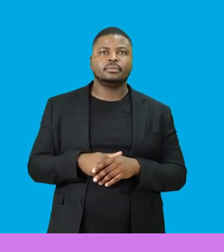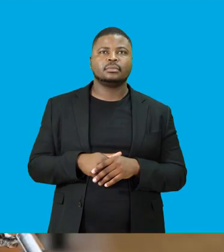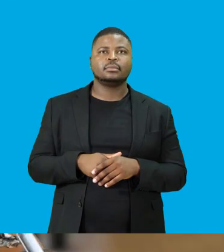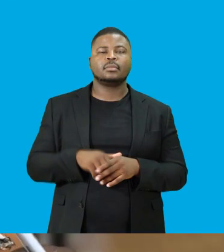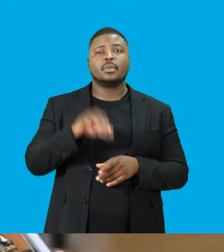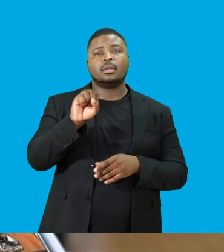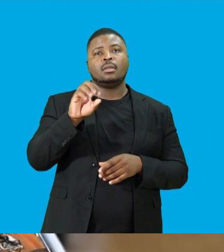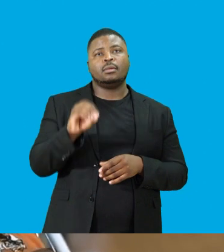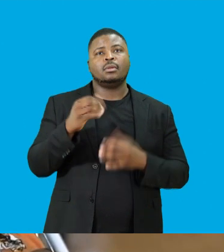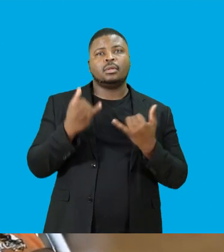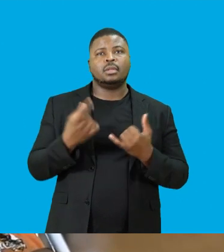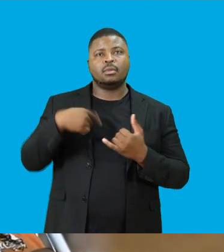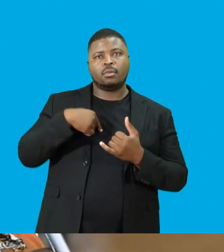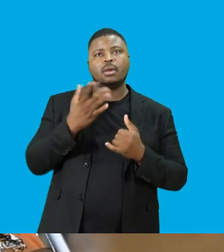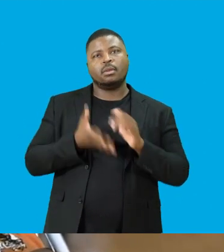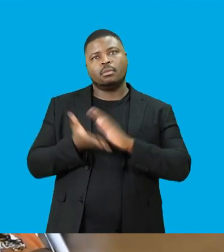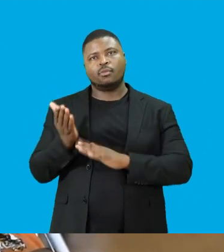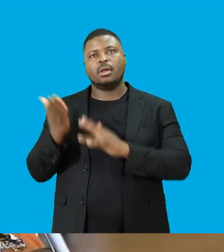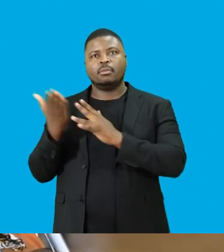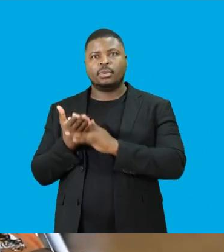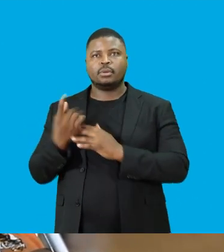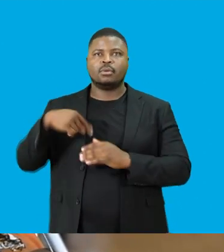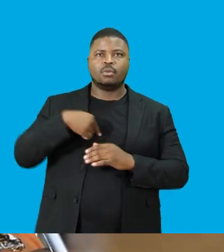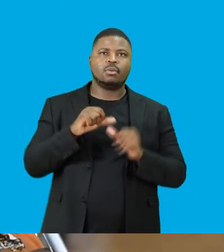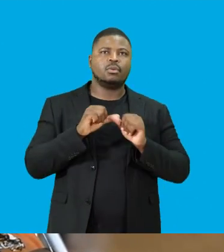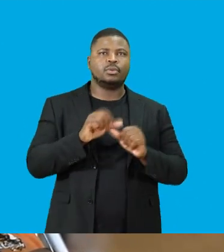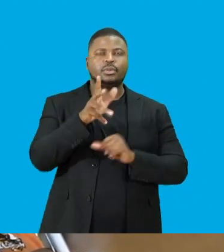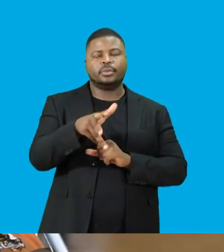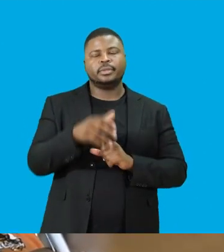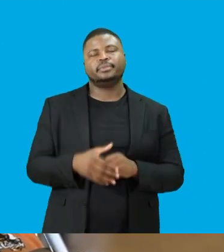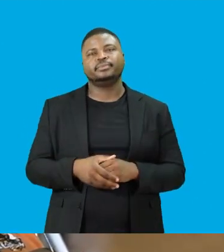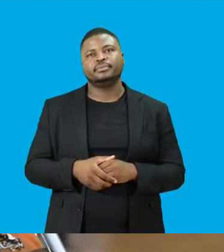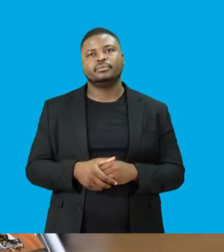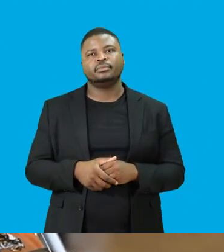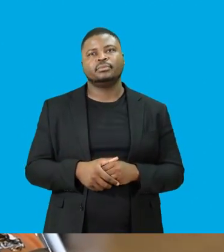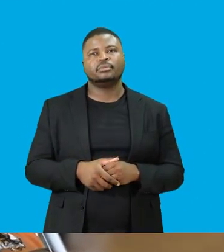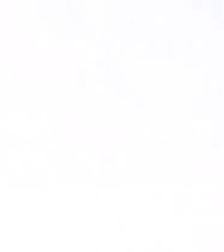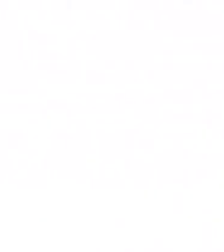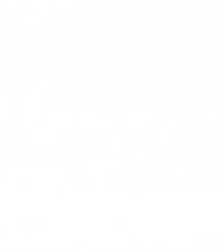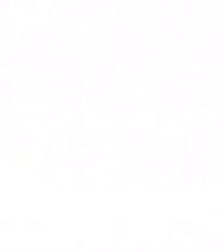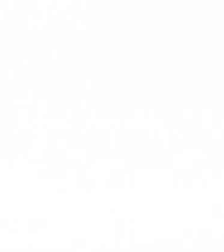Now we're going to go for an ad break, then we'll continue afterwards.